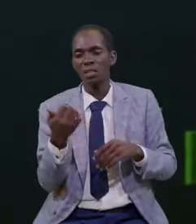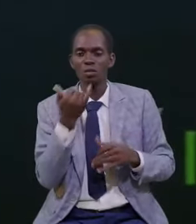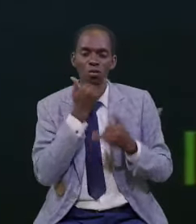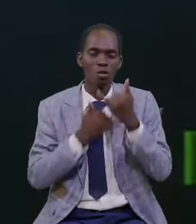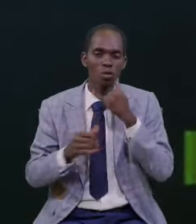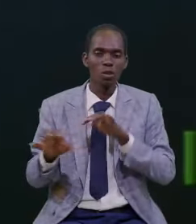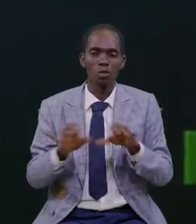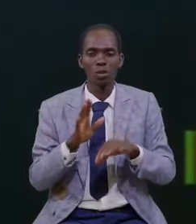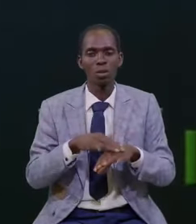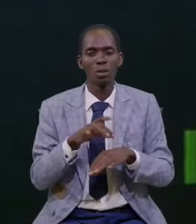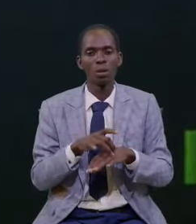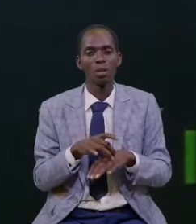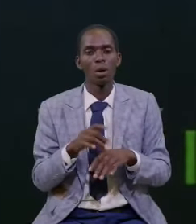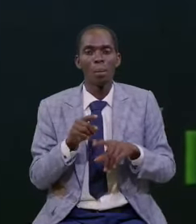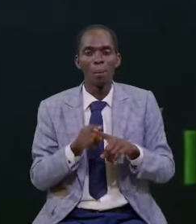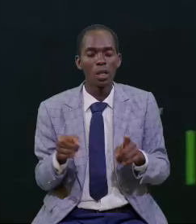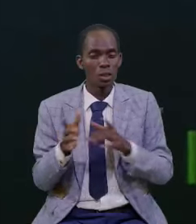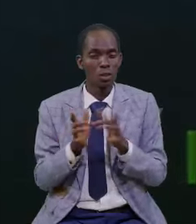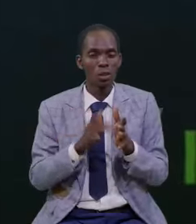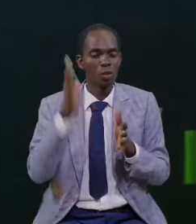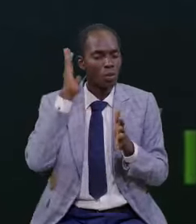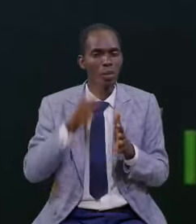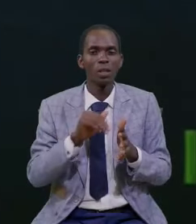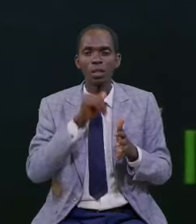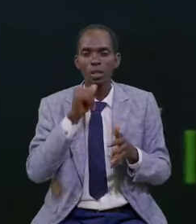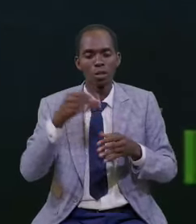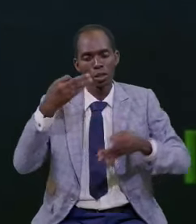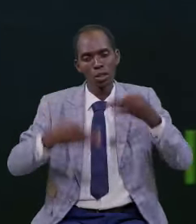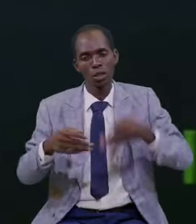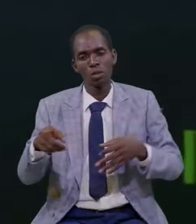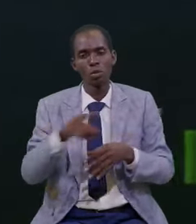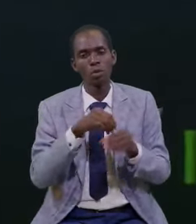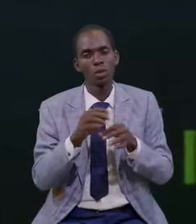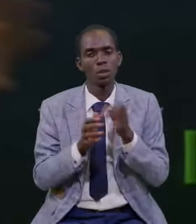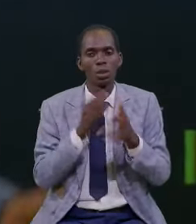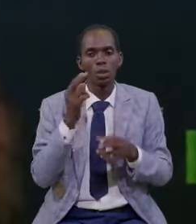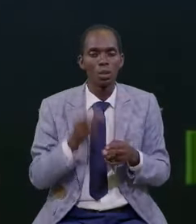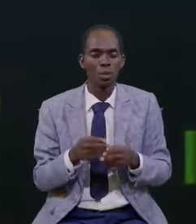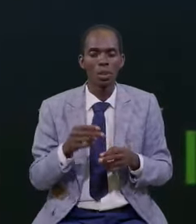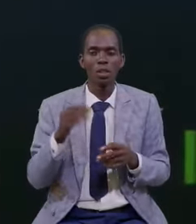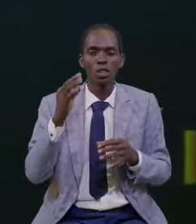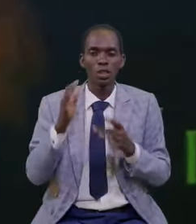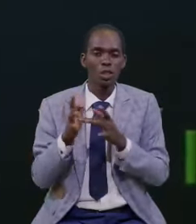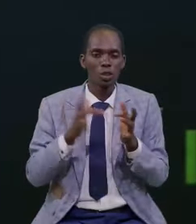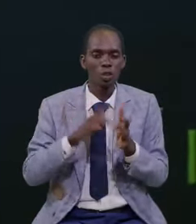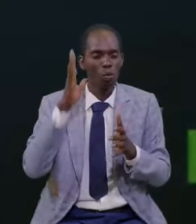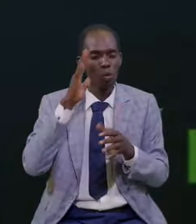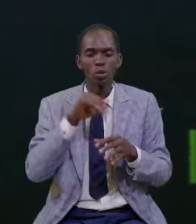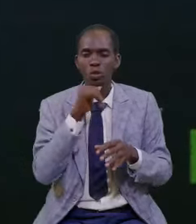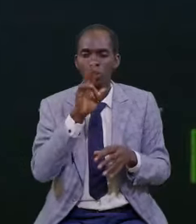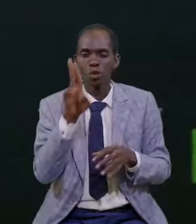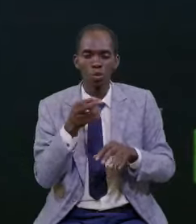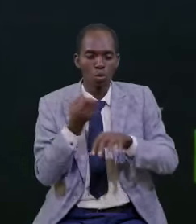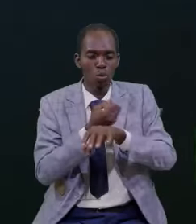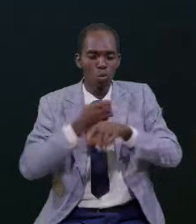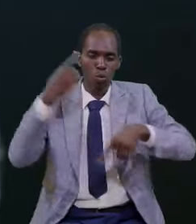Jesus will not condemn you. Jesus will not stone you. Jesus will not drive you